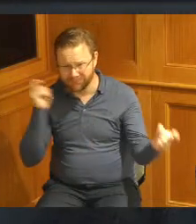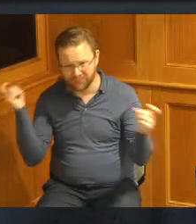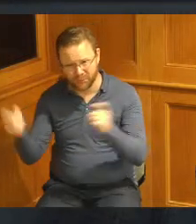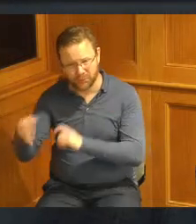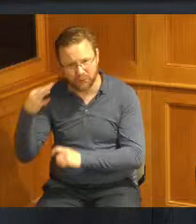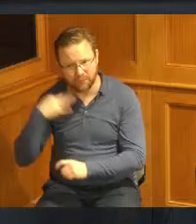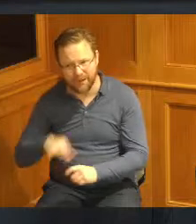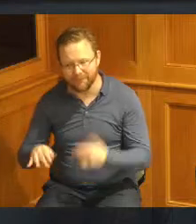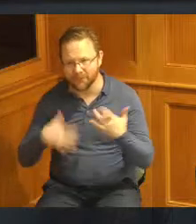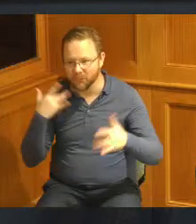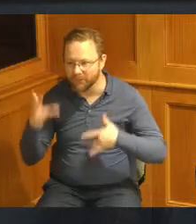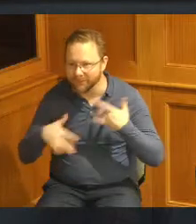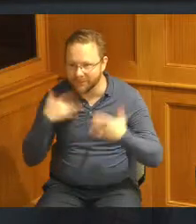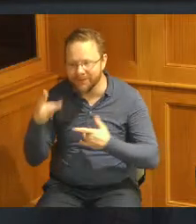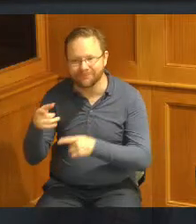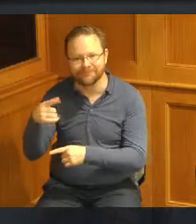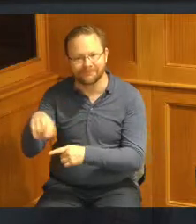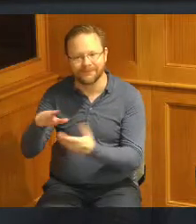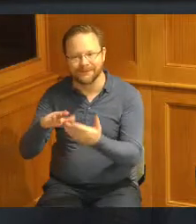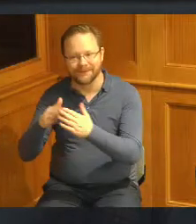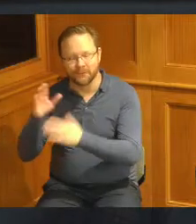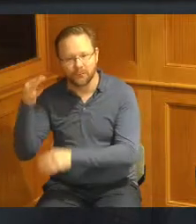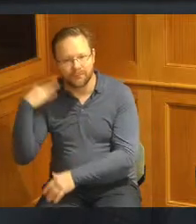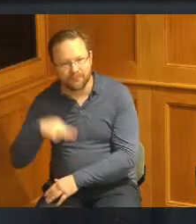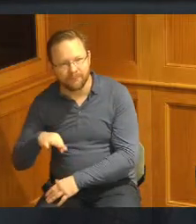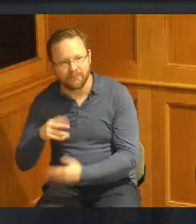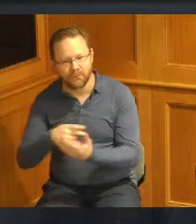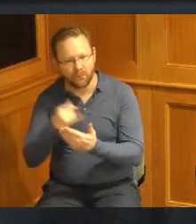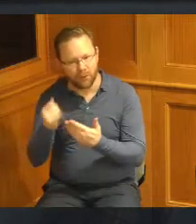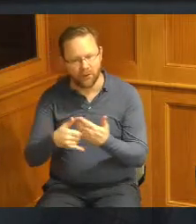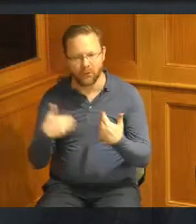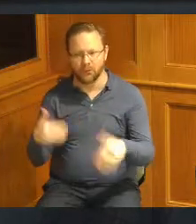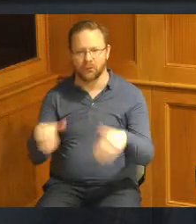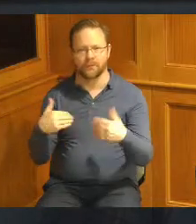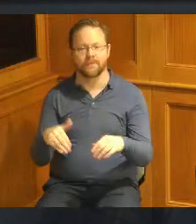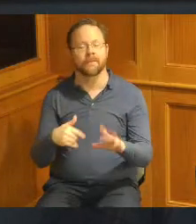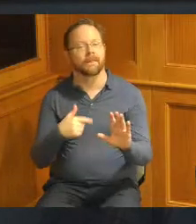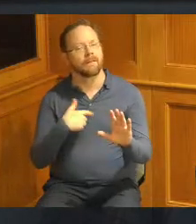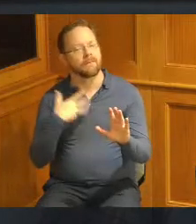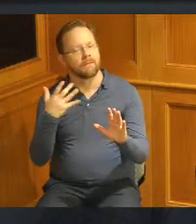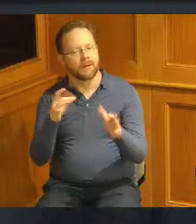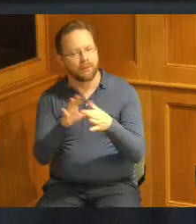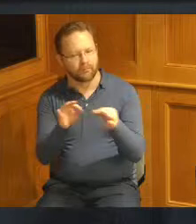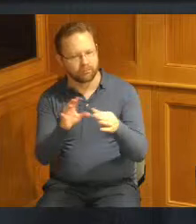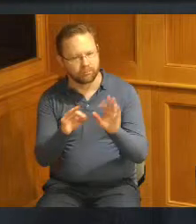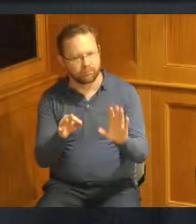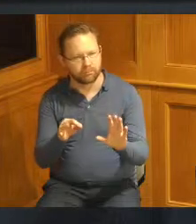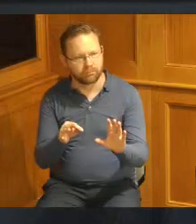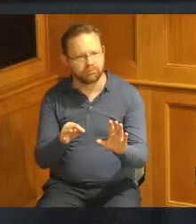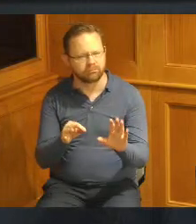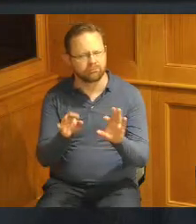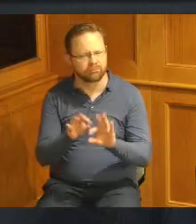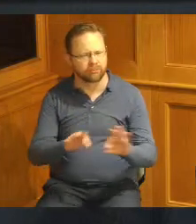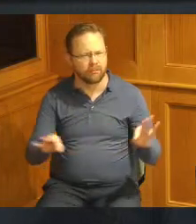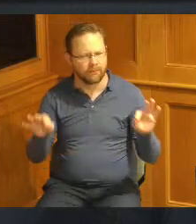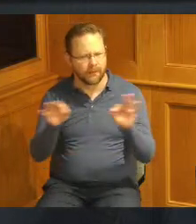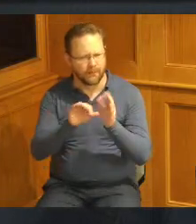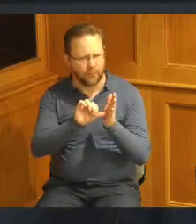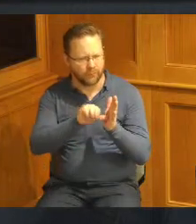Reading, for the project landing there. But I do want to say, I think it's noteworthy